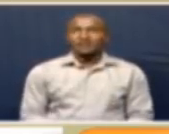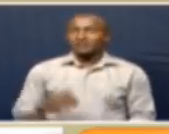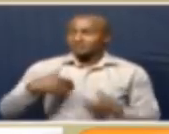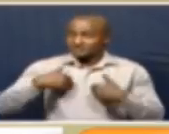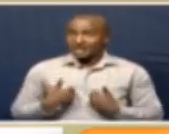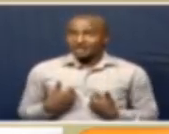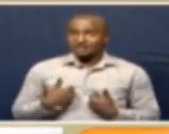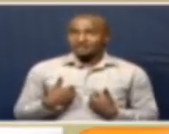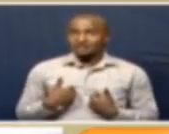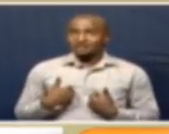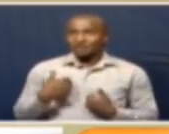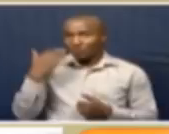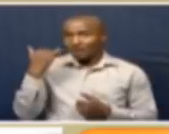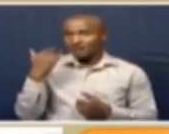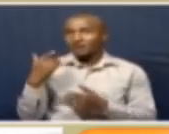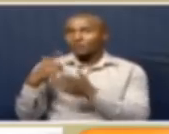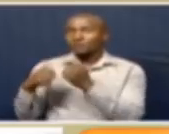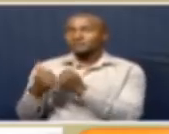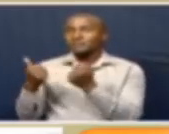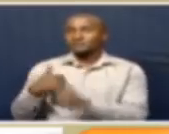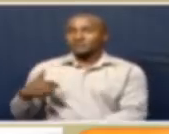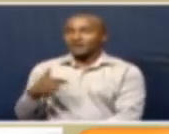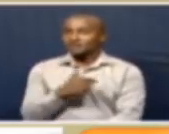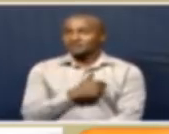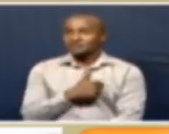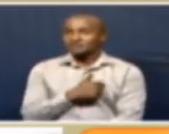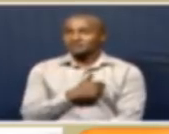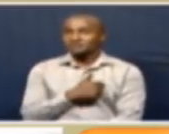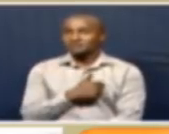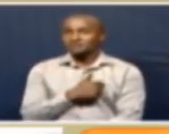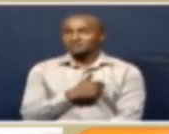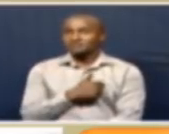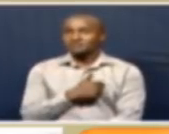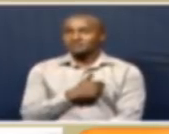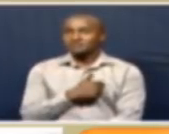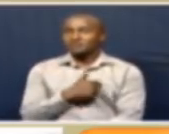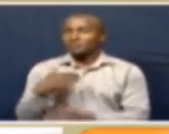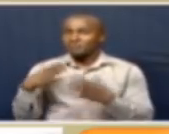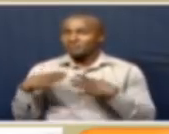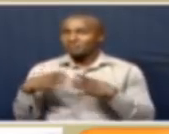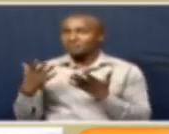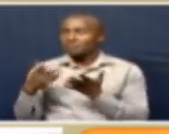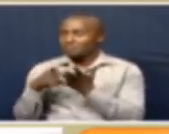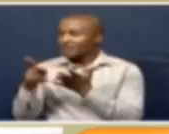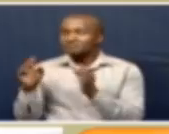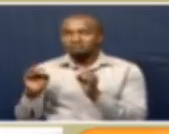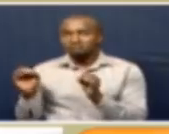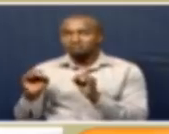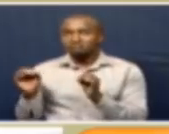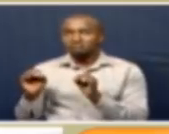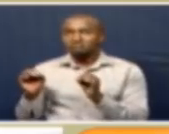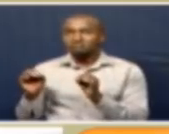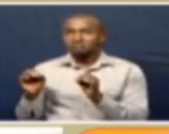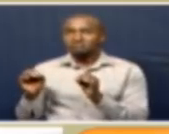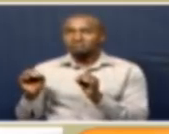of basically what was happening to us, yeah? people were not being paid and I was going